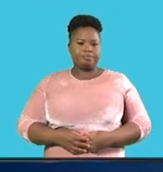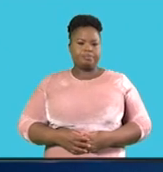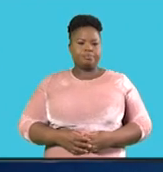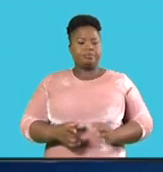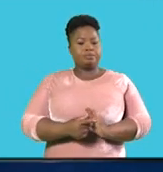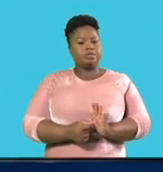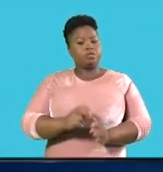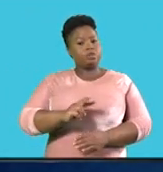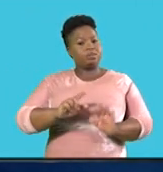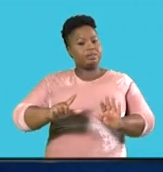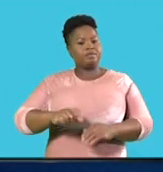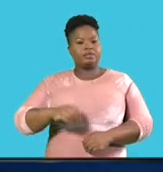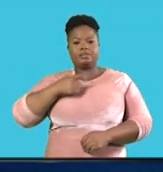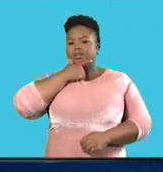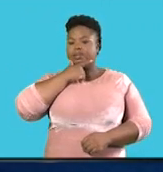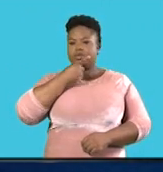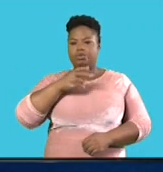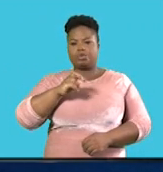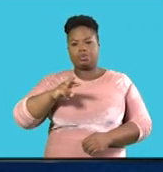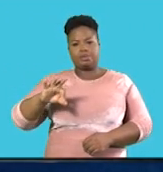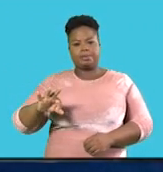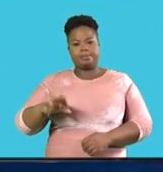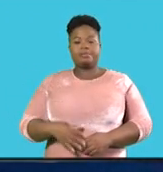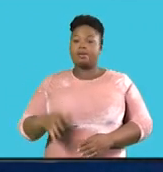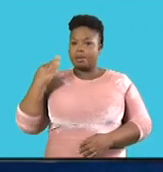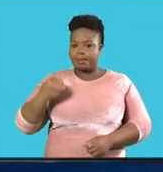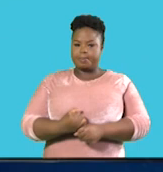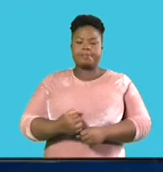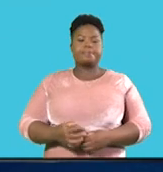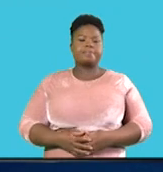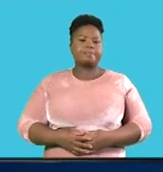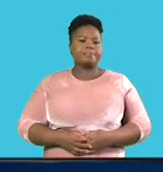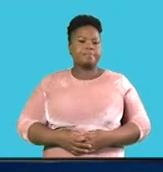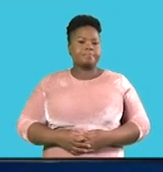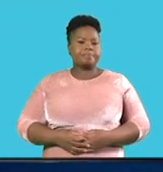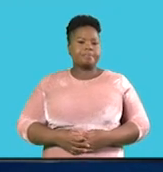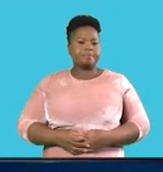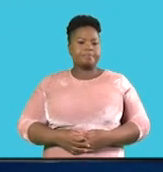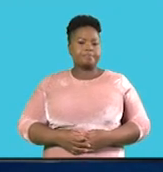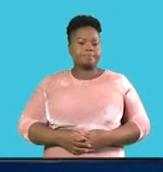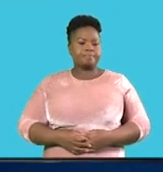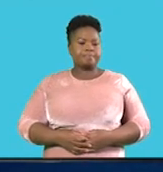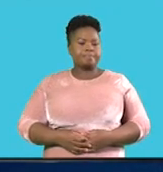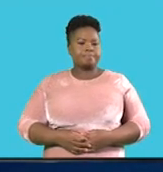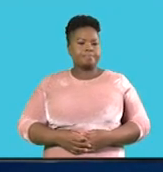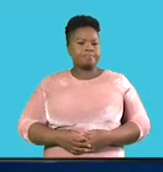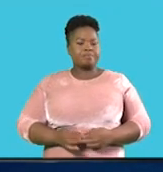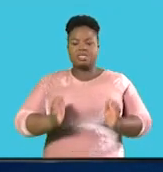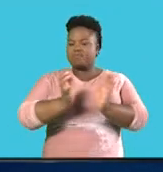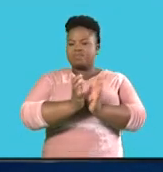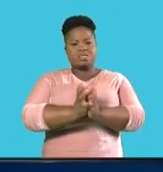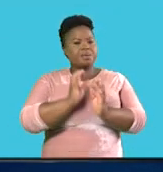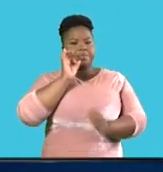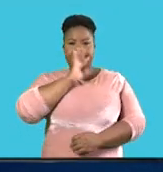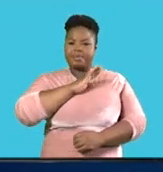December 2023. Yes. Last year. And how did they dismiss you? In which form were you given hearings? Were there any meetings? No